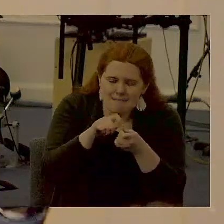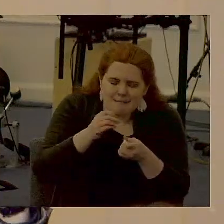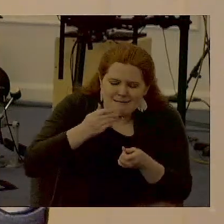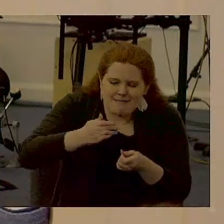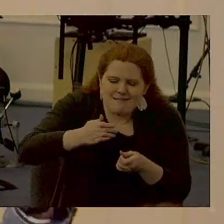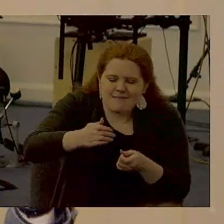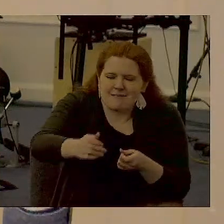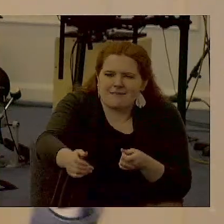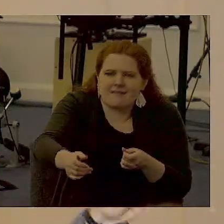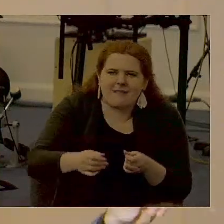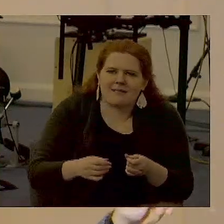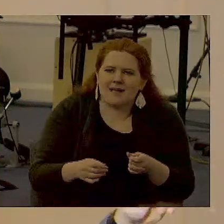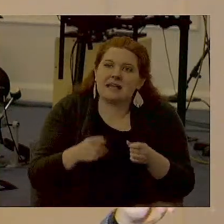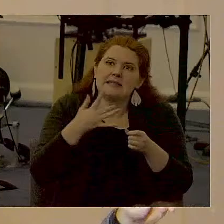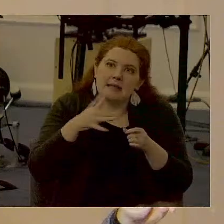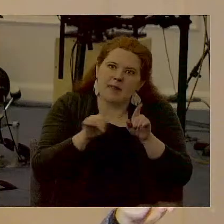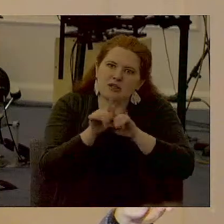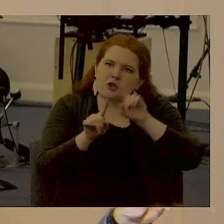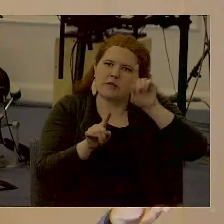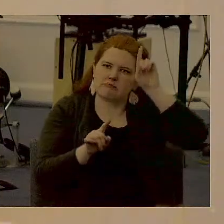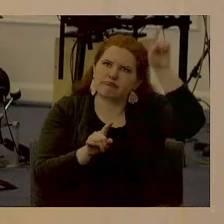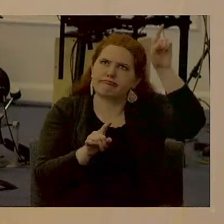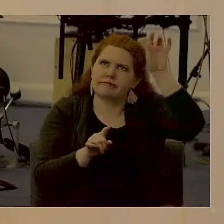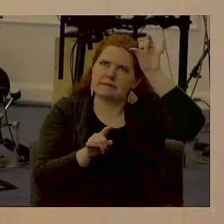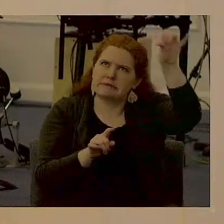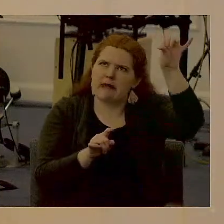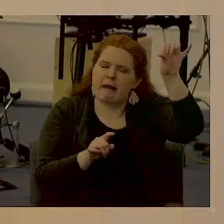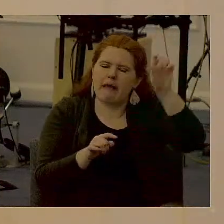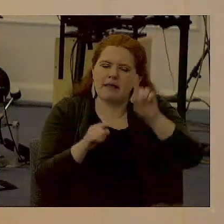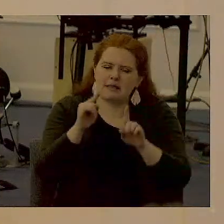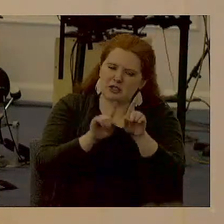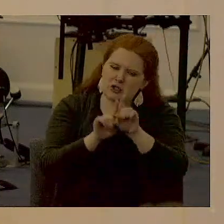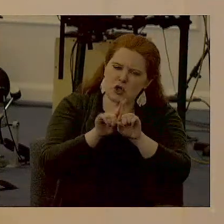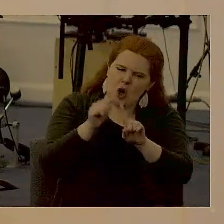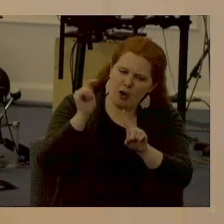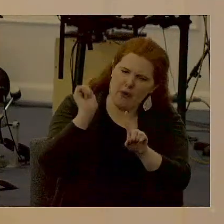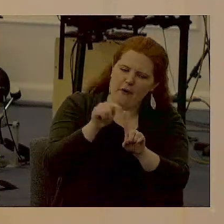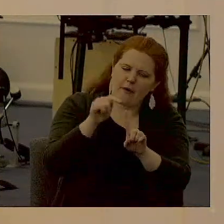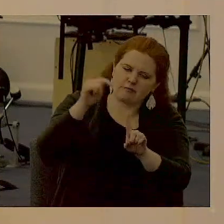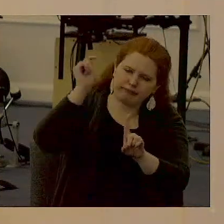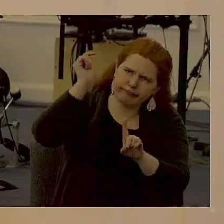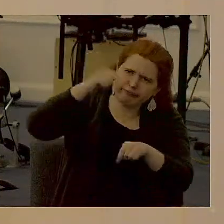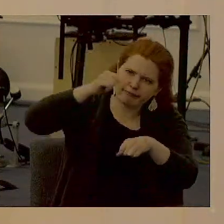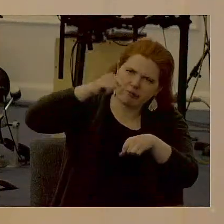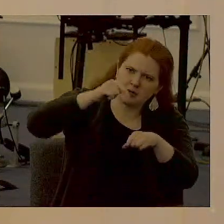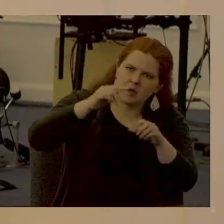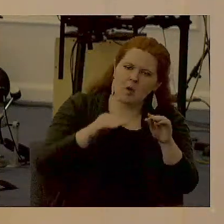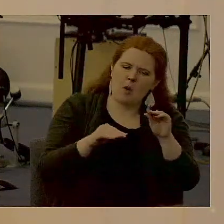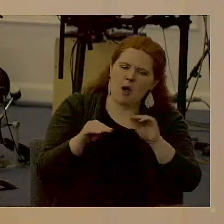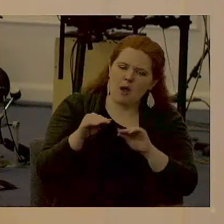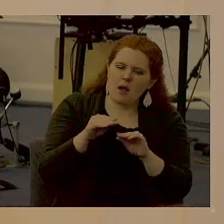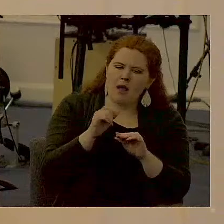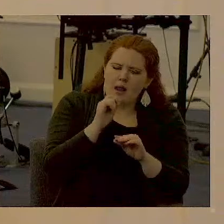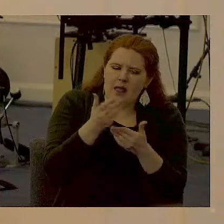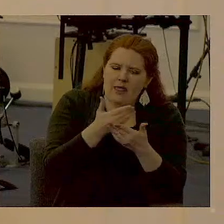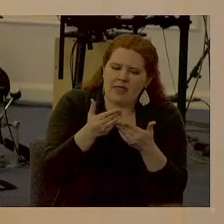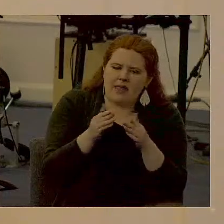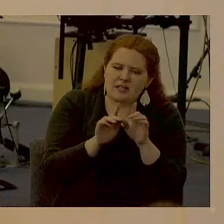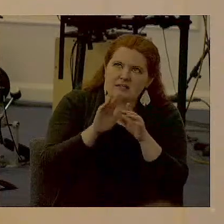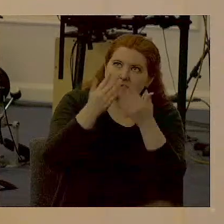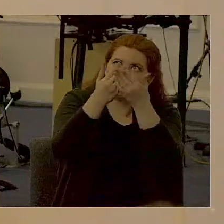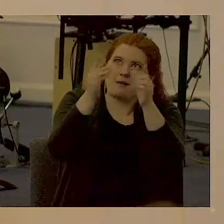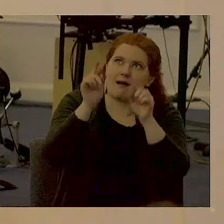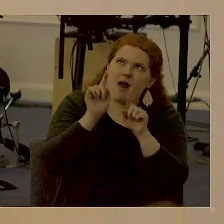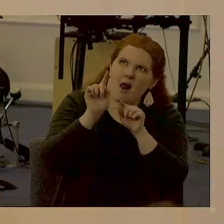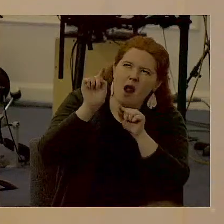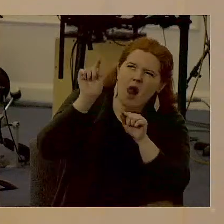destination will be on the right. But this star does exactly that. The star moves from being this kind of thing in the sky